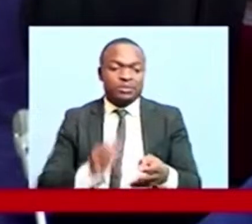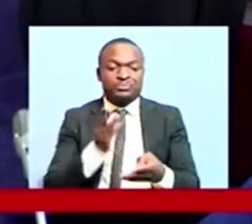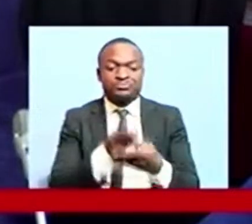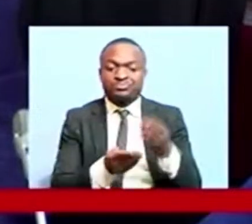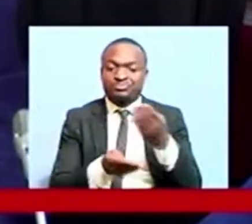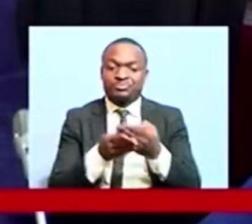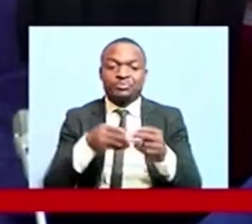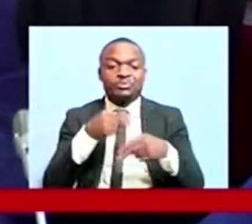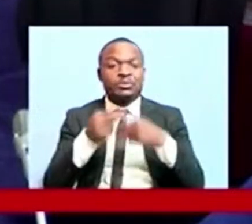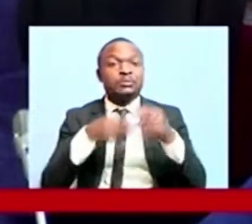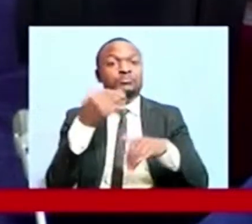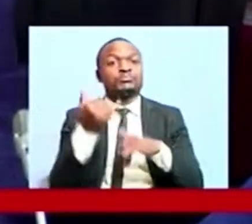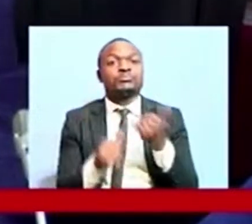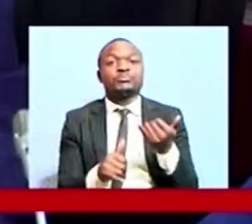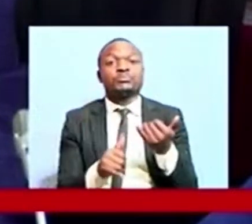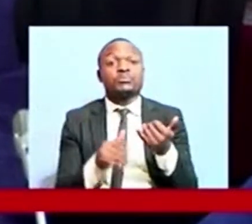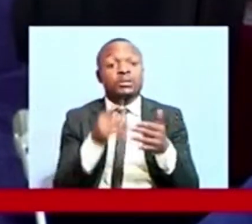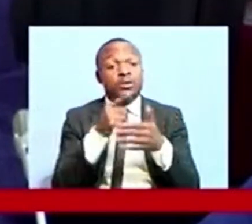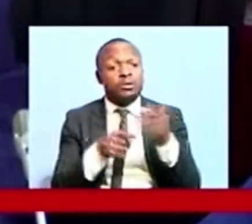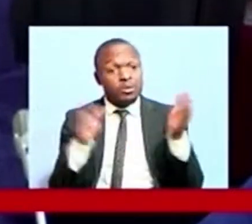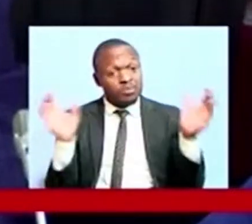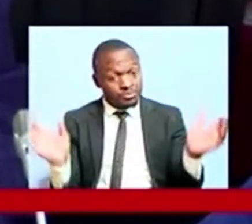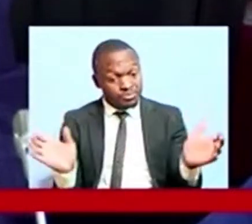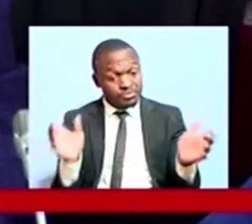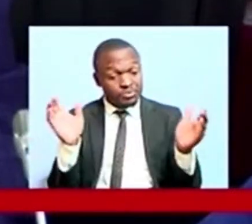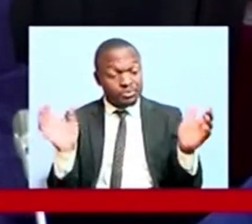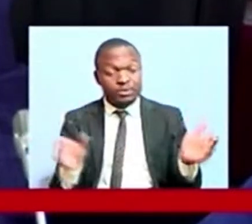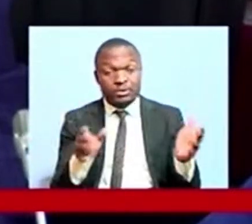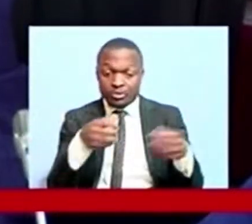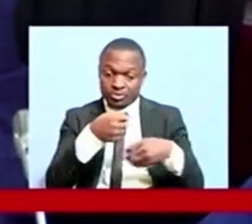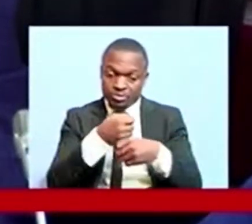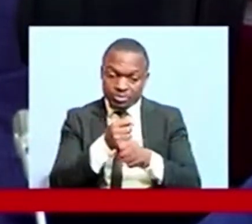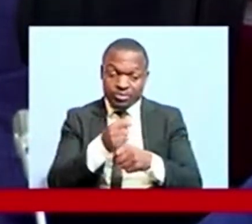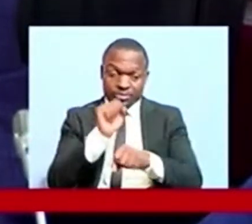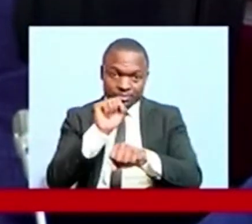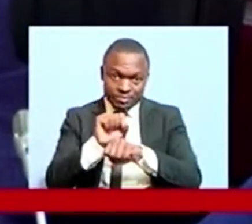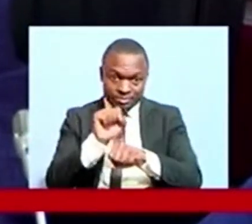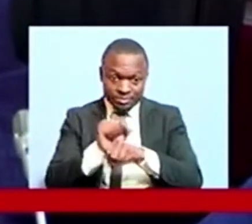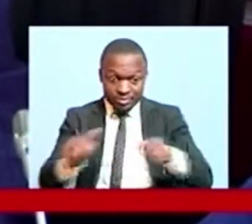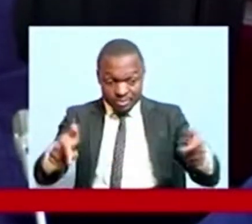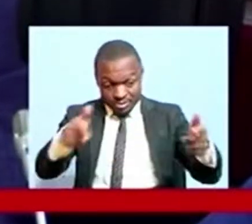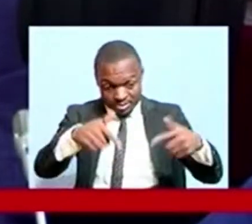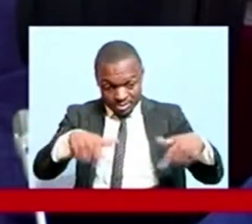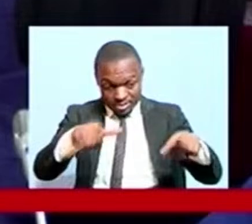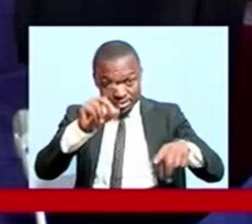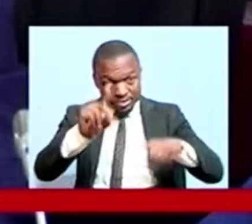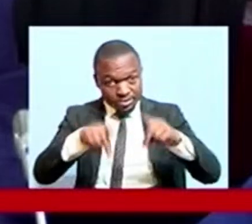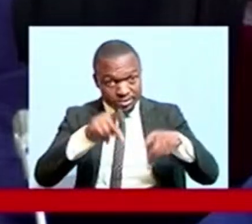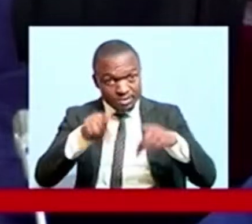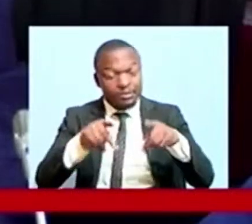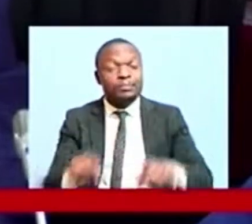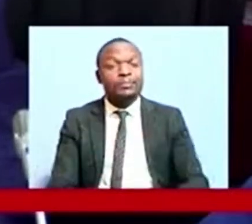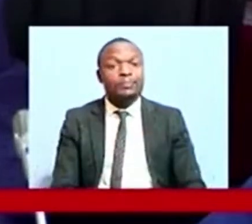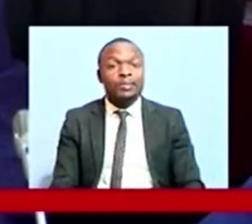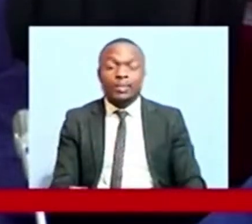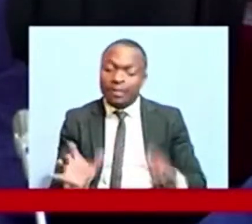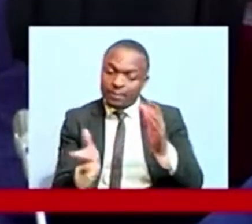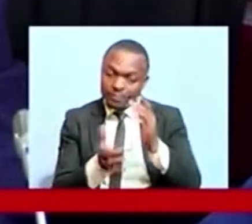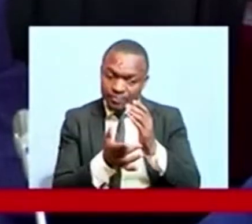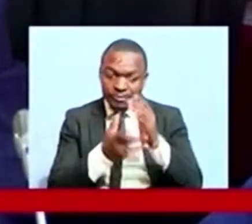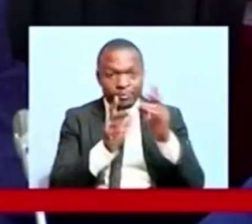want to promote, is to create employment from the locals, even technology